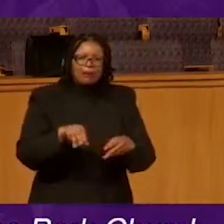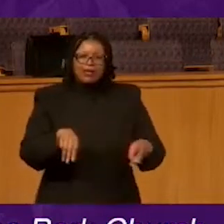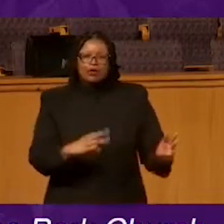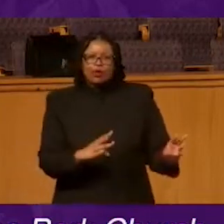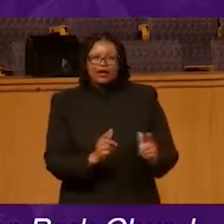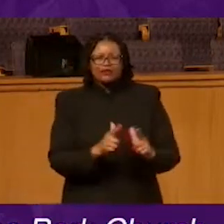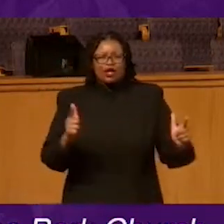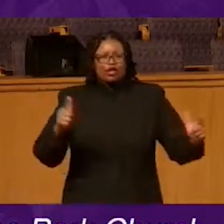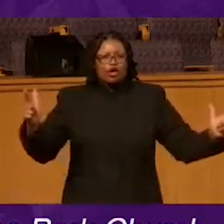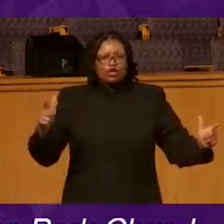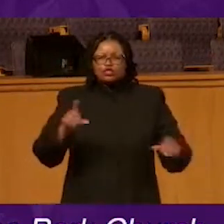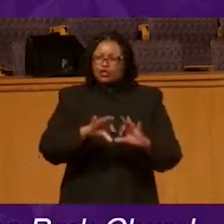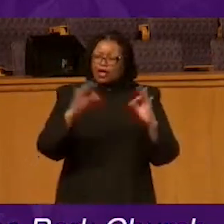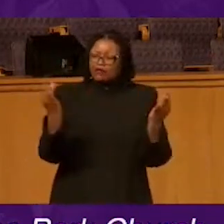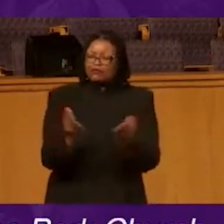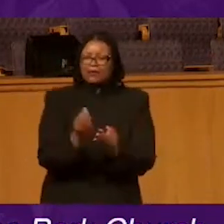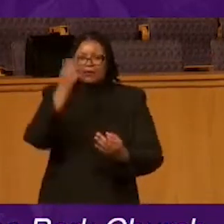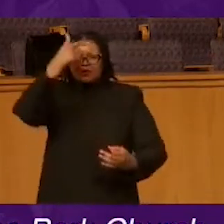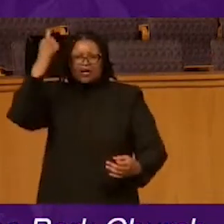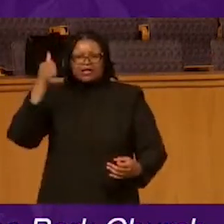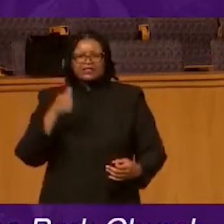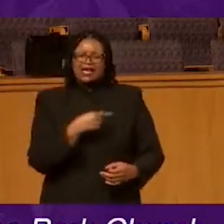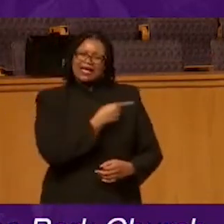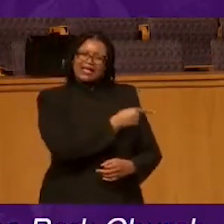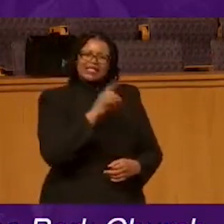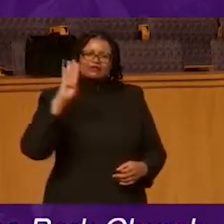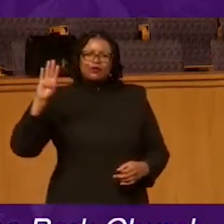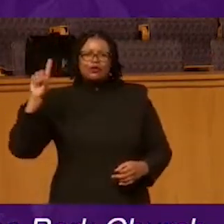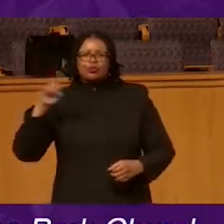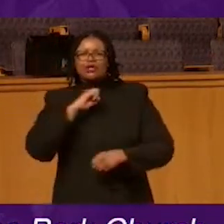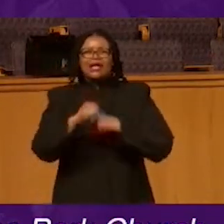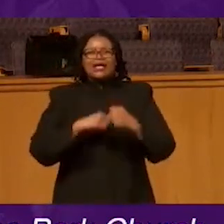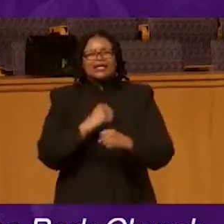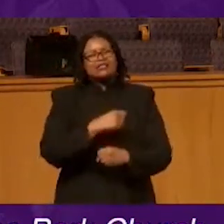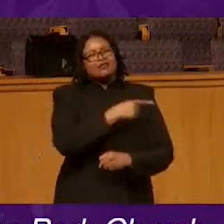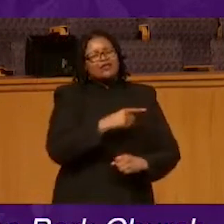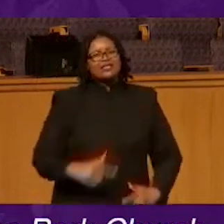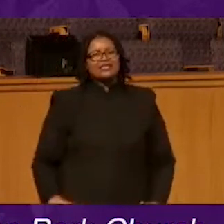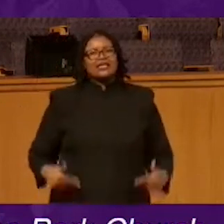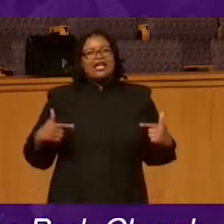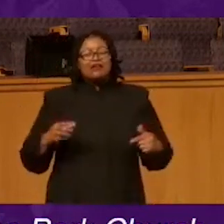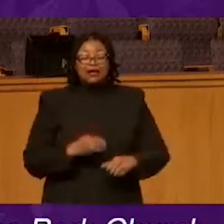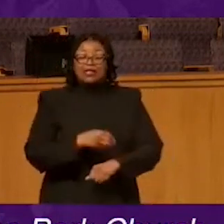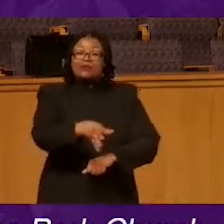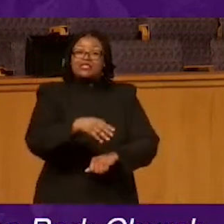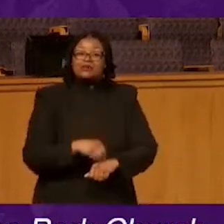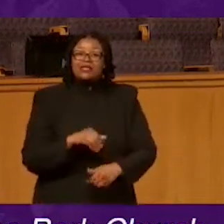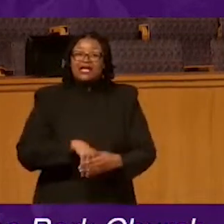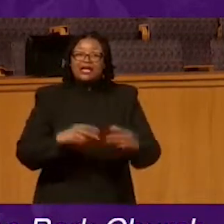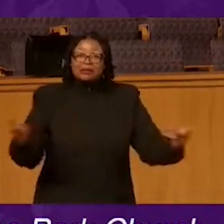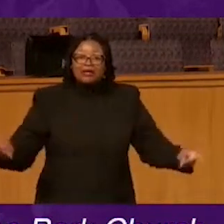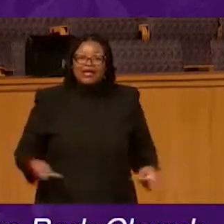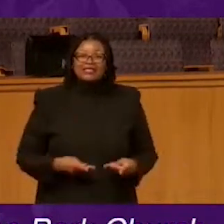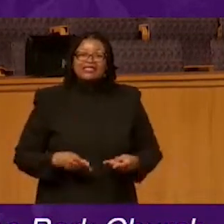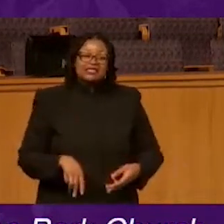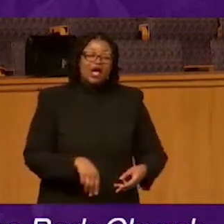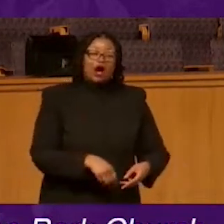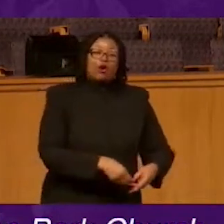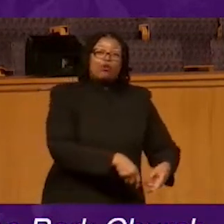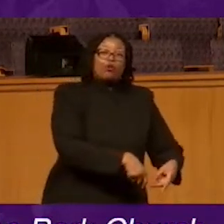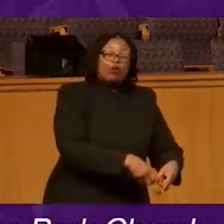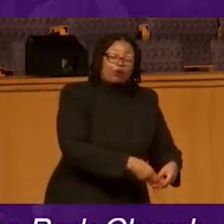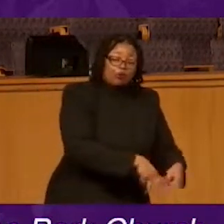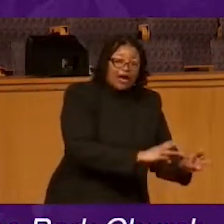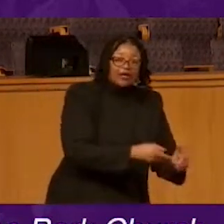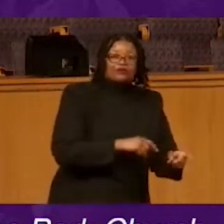larger family, because in my 41 years of my life, they've been spent in places away from my family of